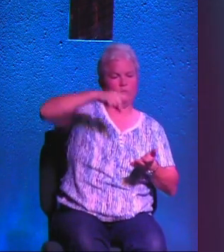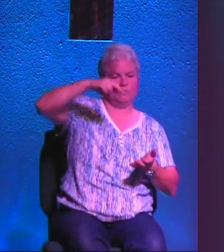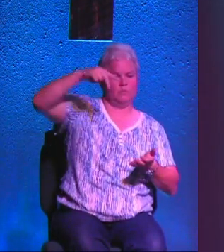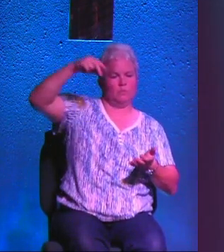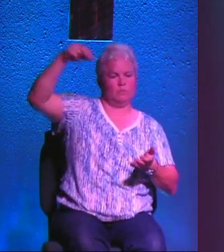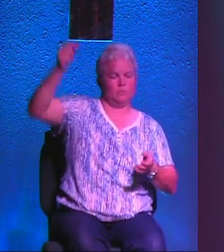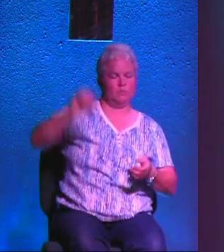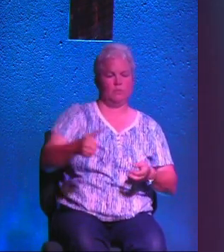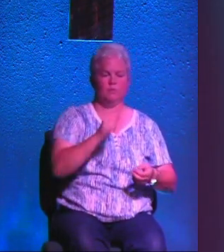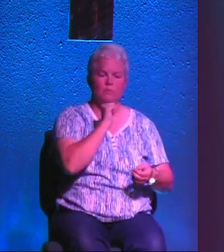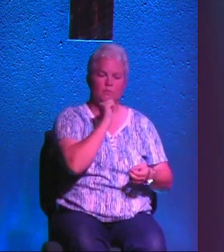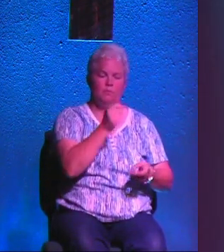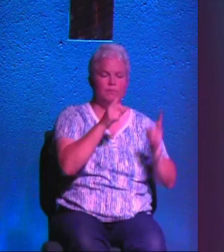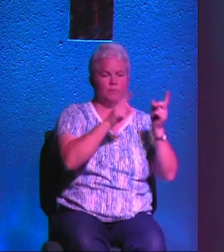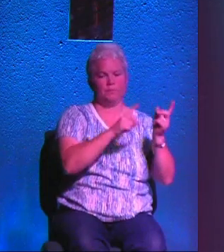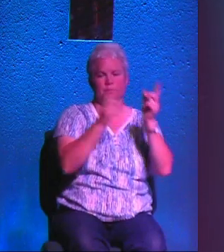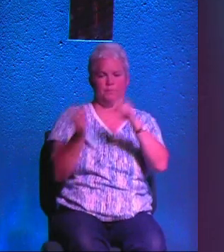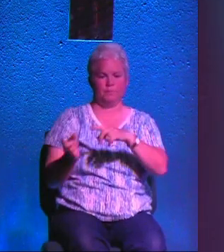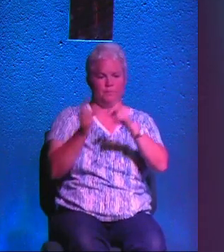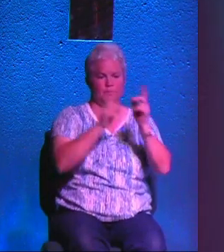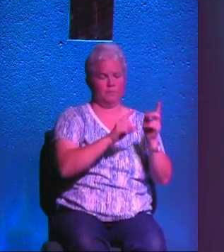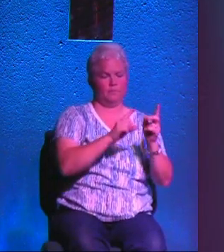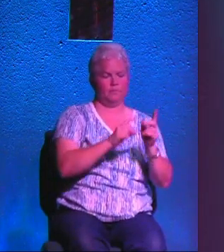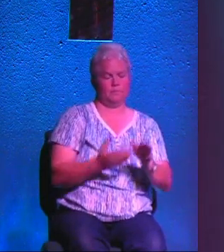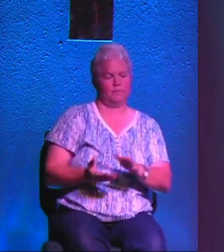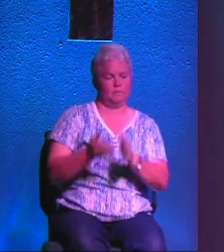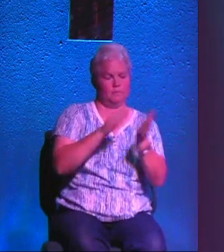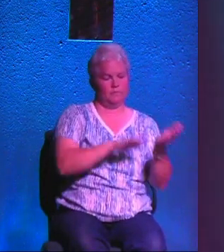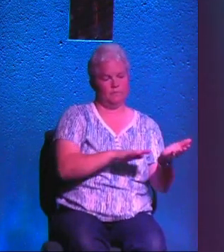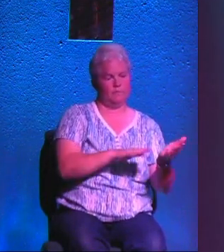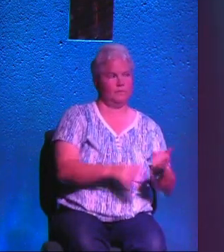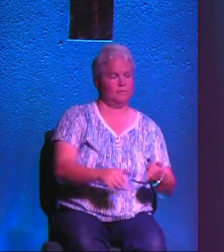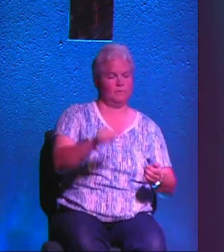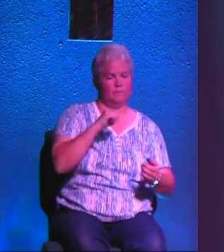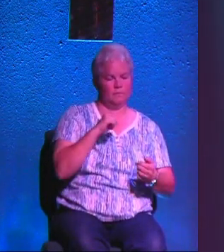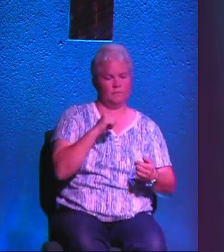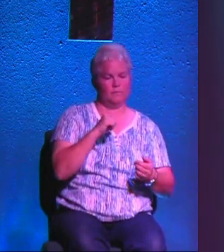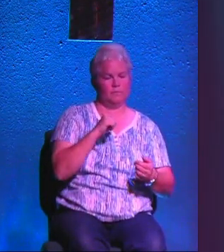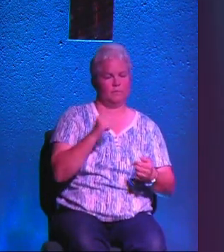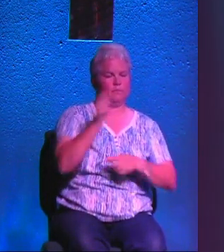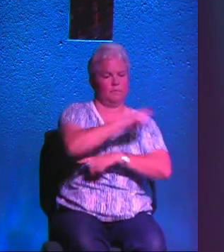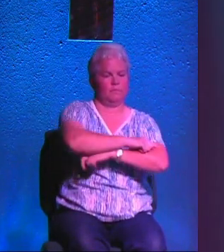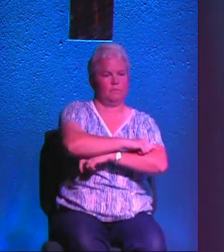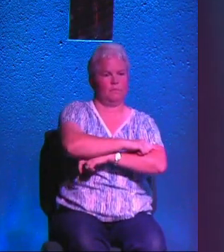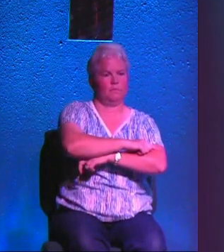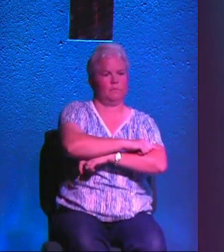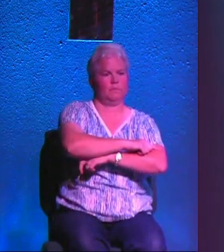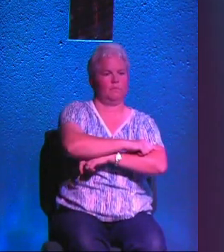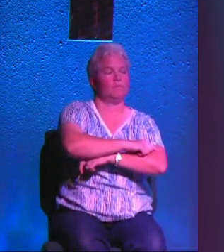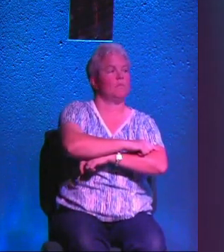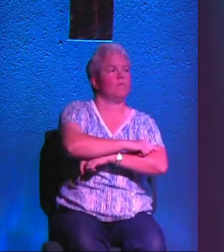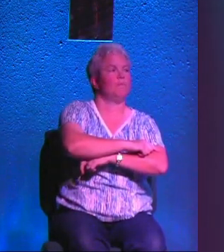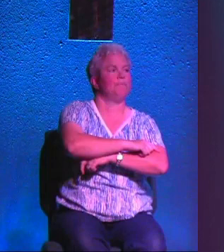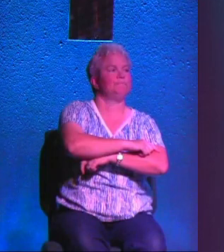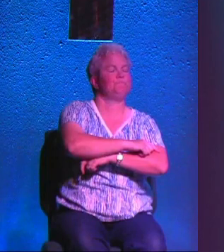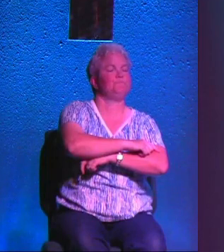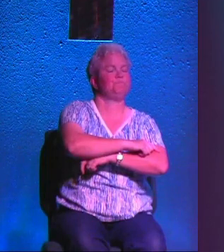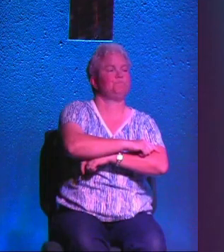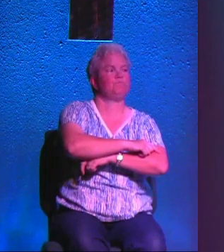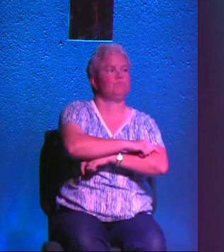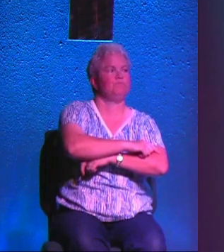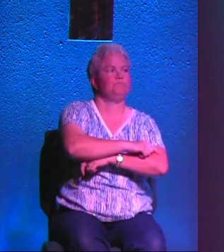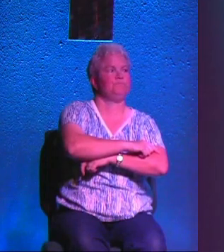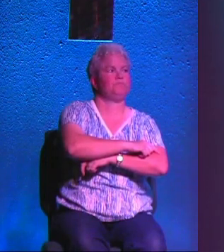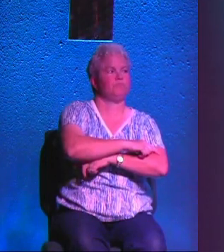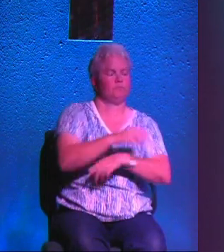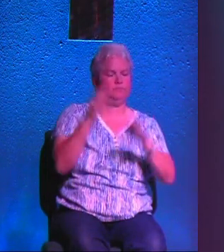And it's not just when you get baptized, right? You need to die to yourself daily in order to be